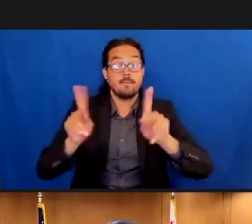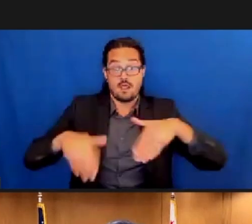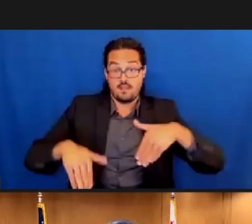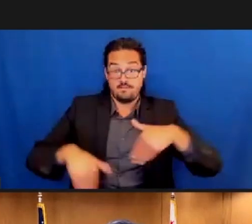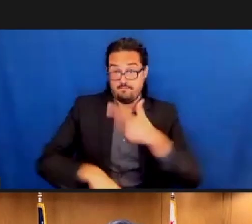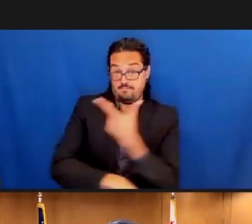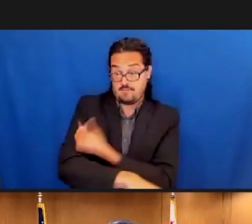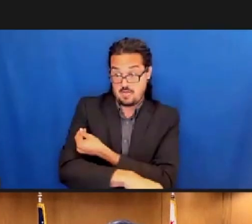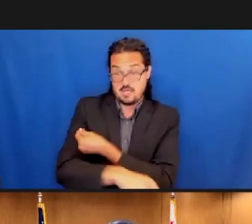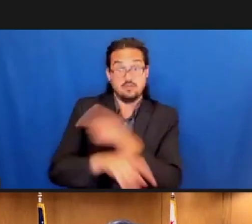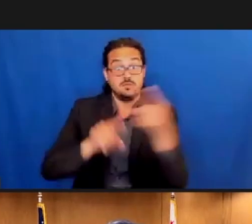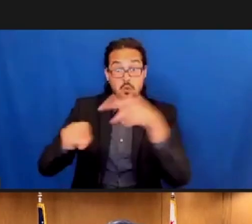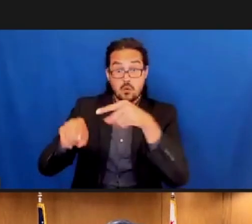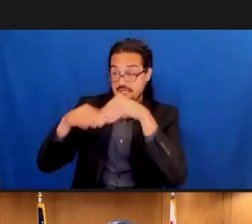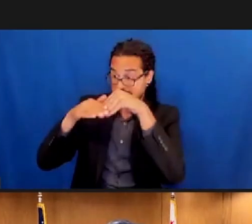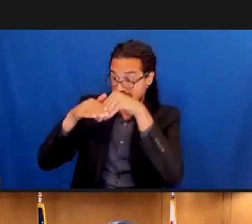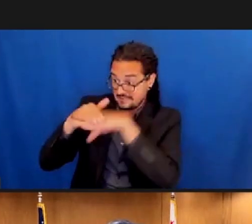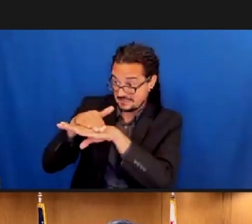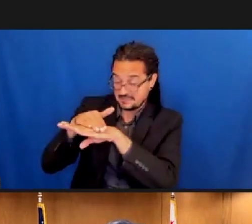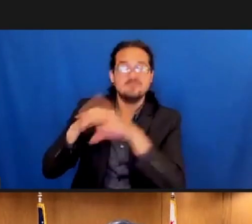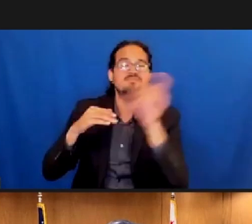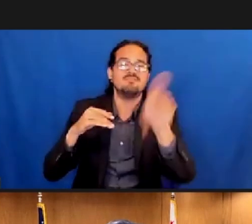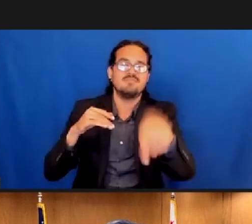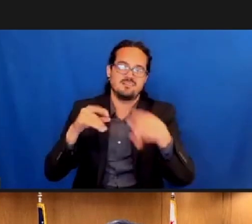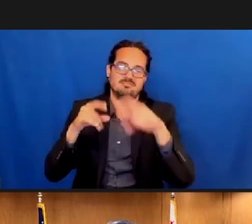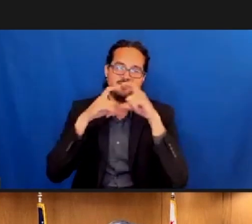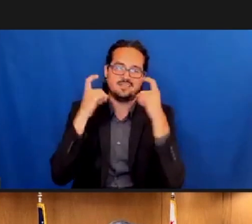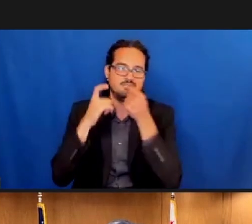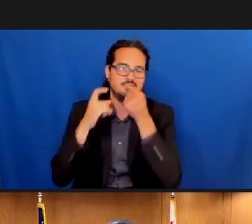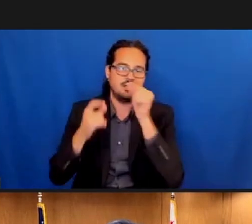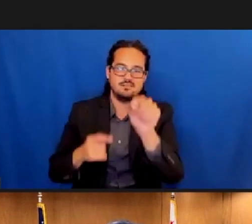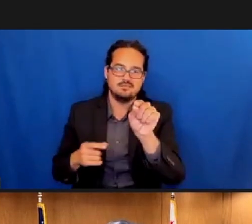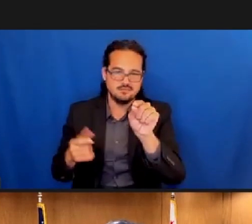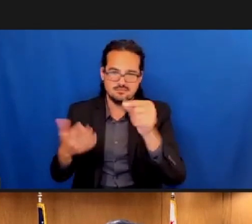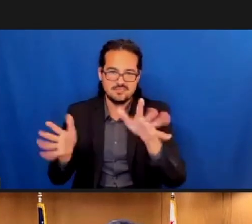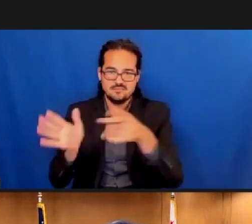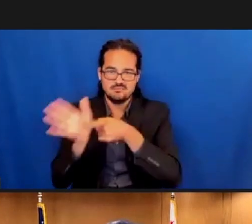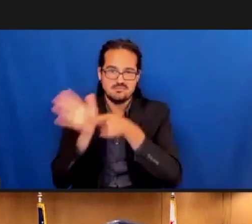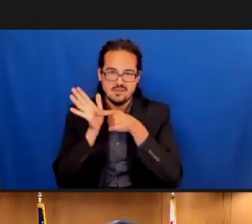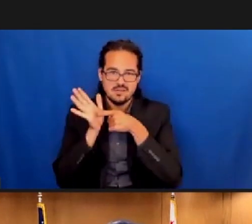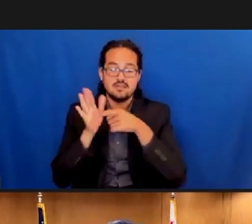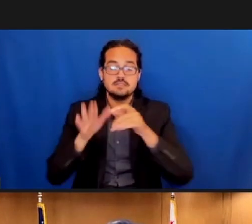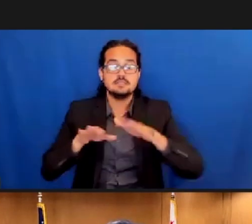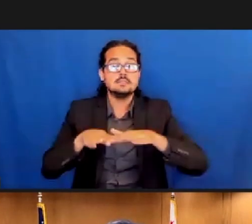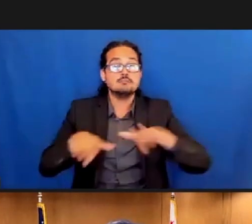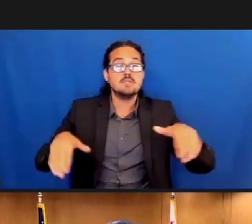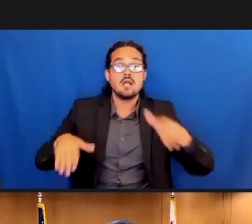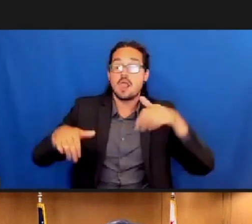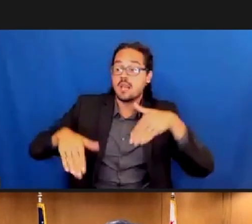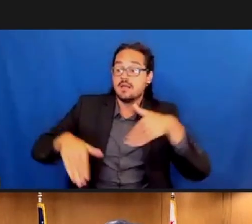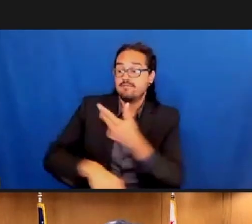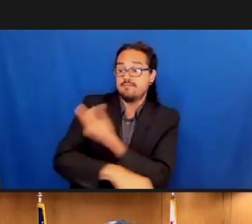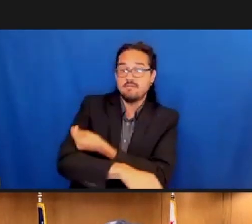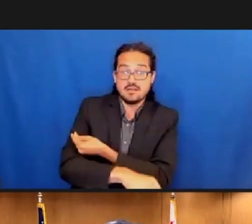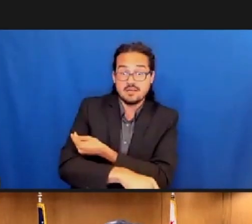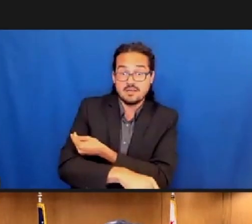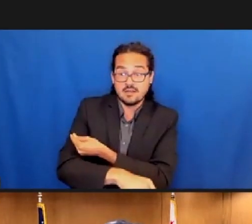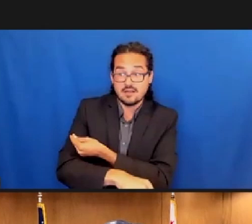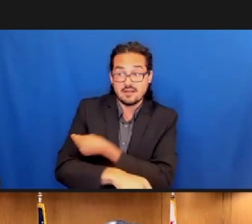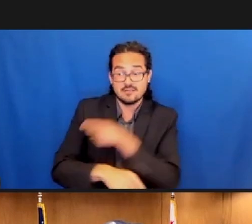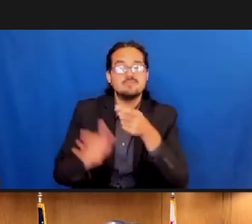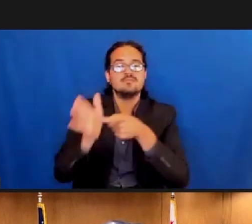some vaccinated, and many children are too young to be vaccinated yet, right? And so we have to take that into consideration as